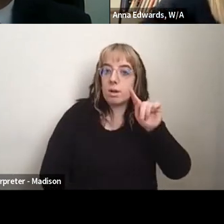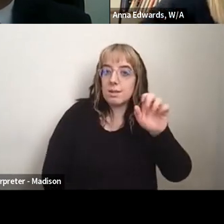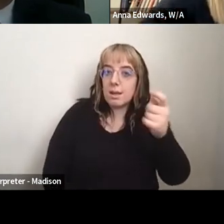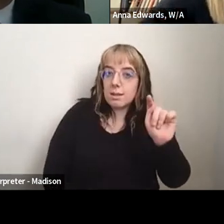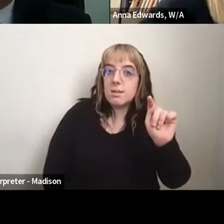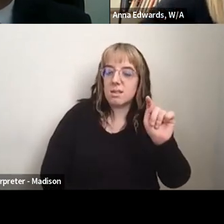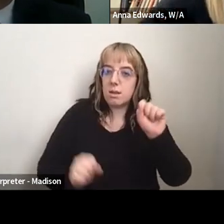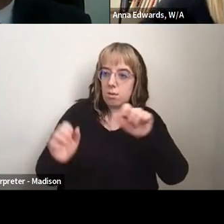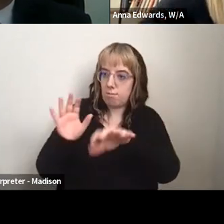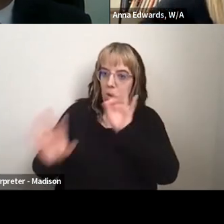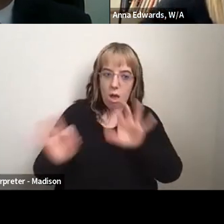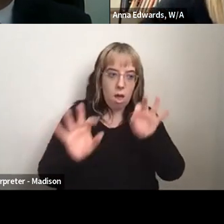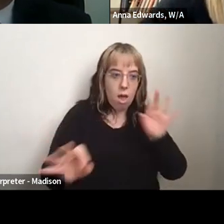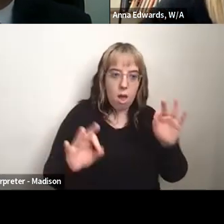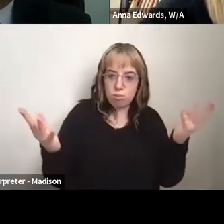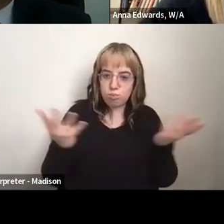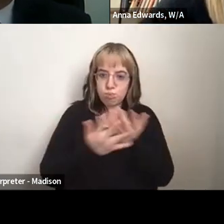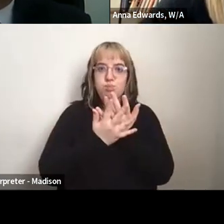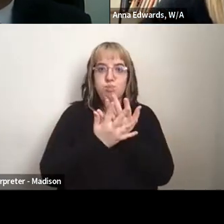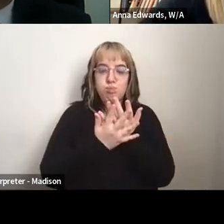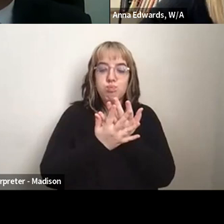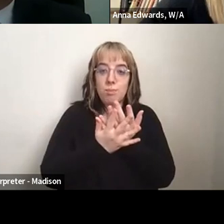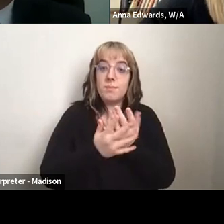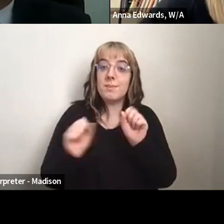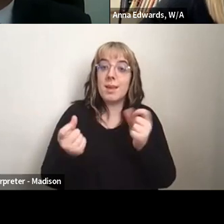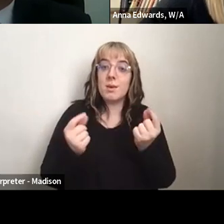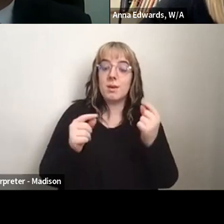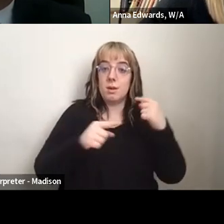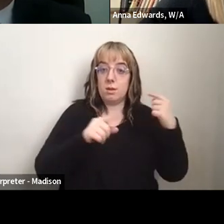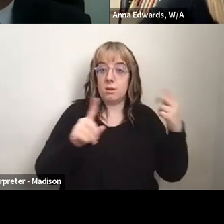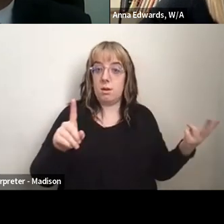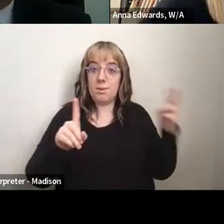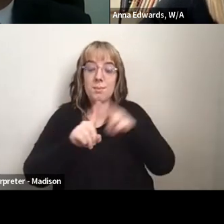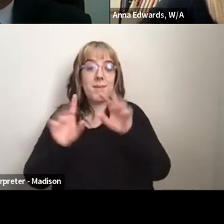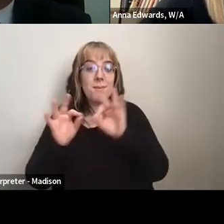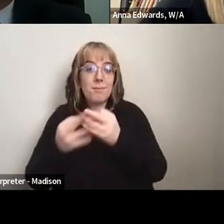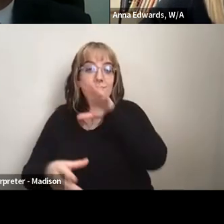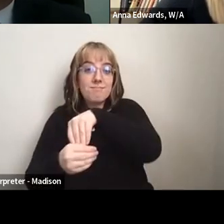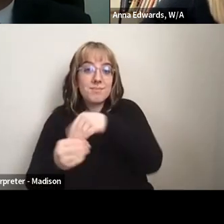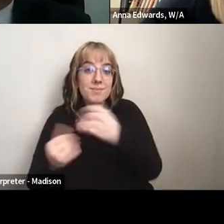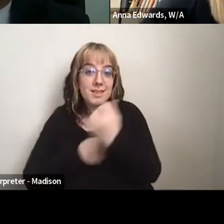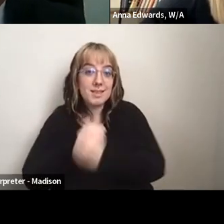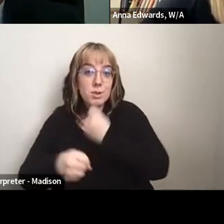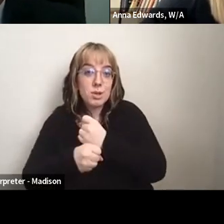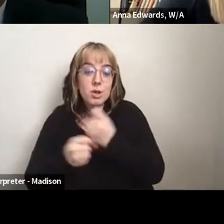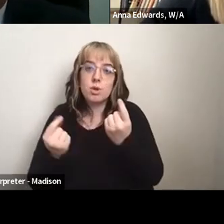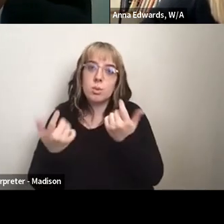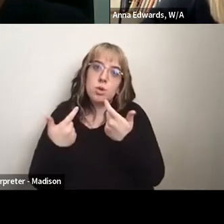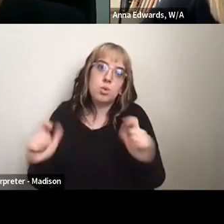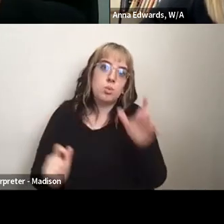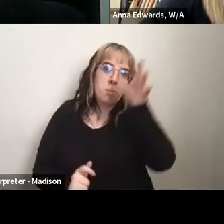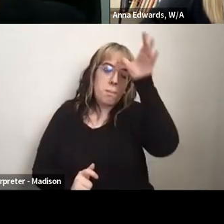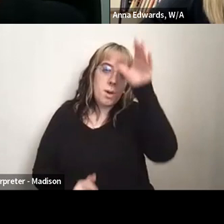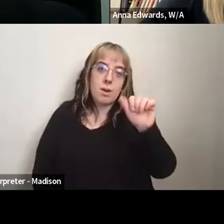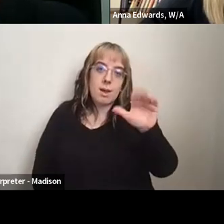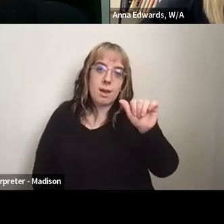be found during that time. And we've also rolled it into our family engagement this year. We're doing a big parent academy this